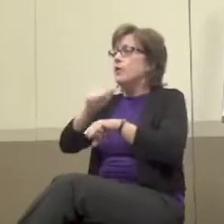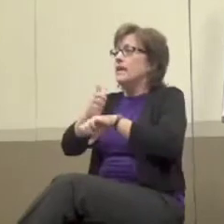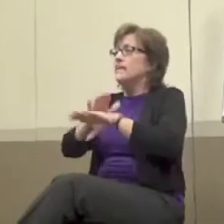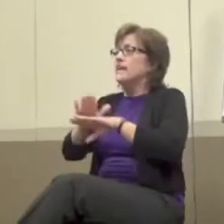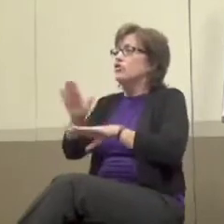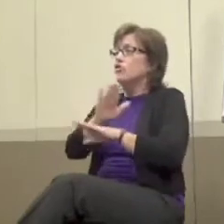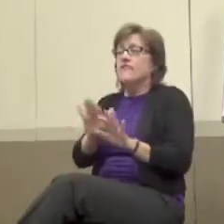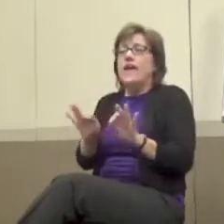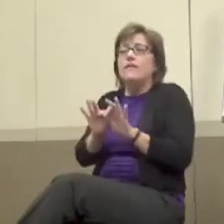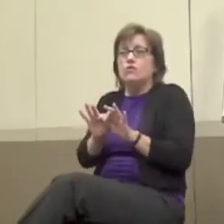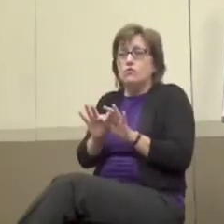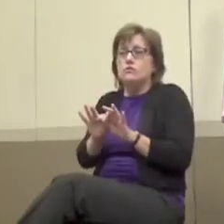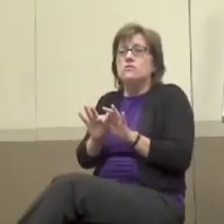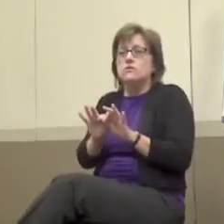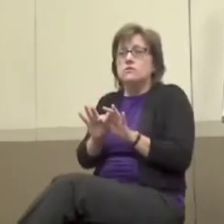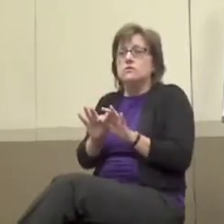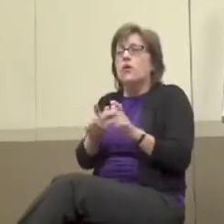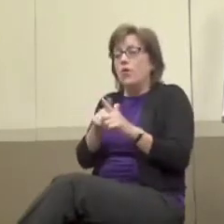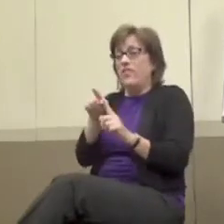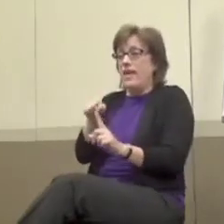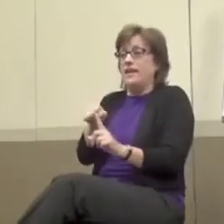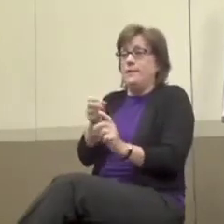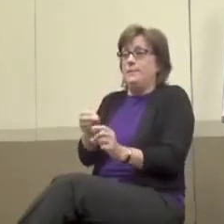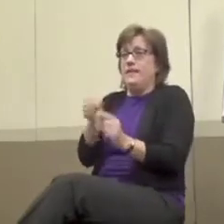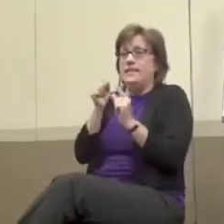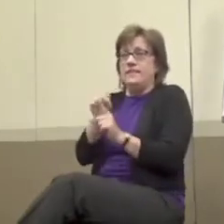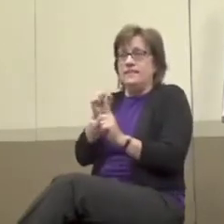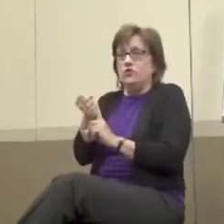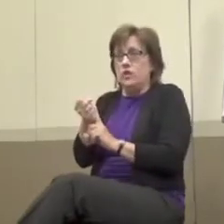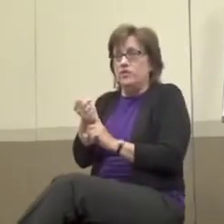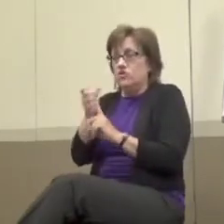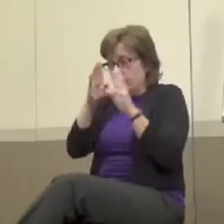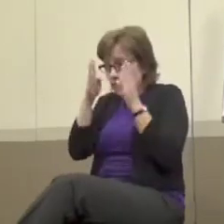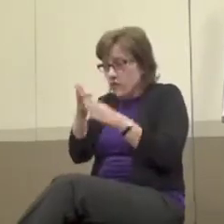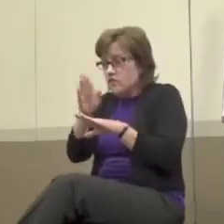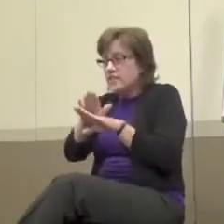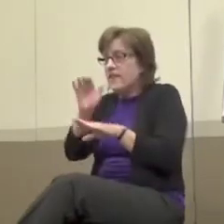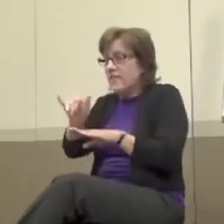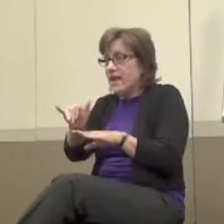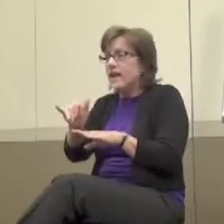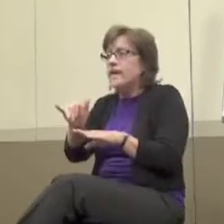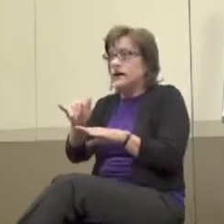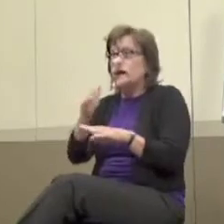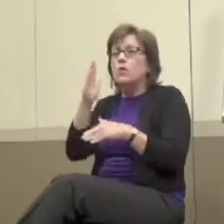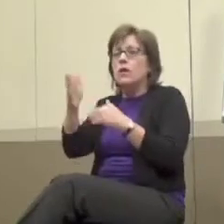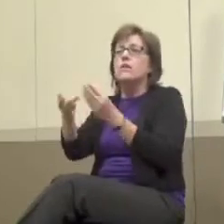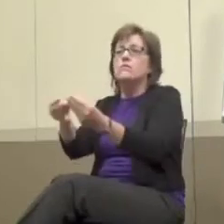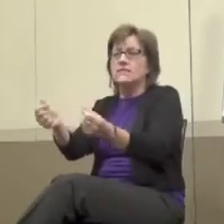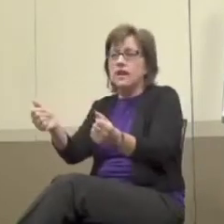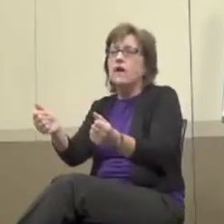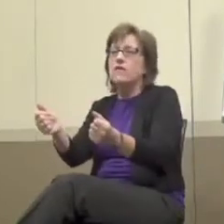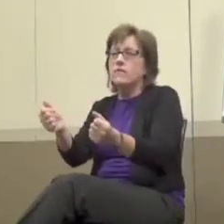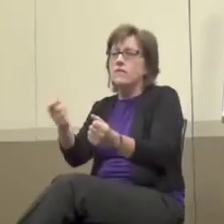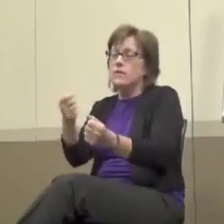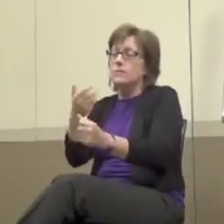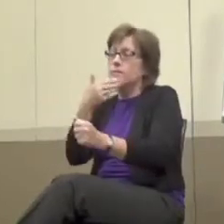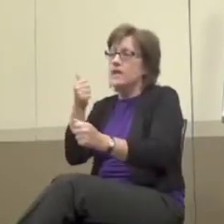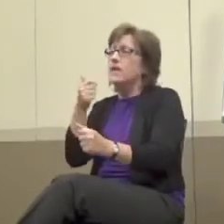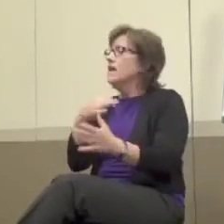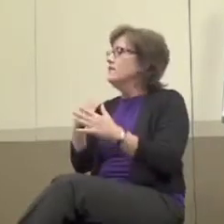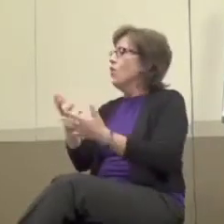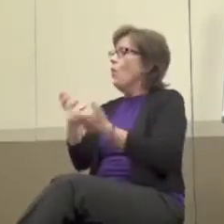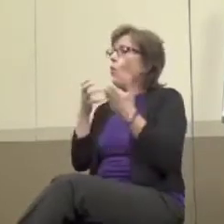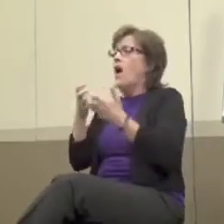situation. So if you focus in on that, you'll get a lot further. But when you go in with your list of wants, you can't accomplish any